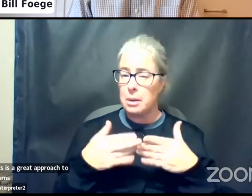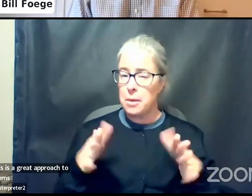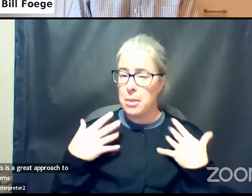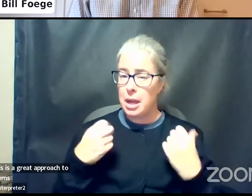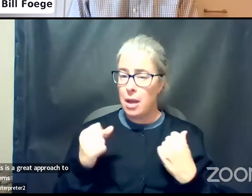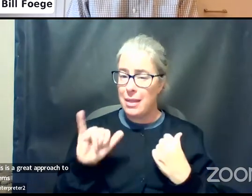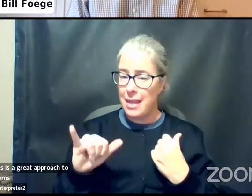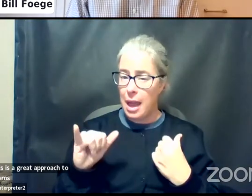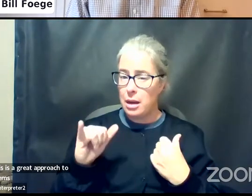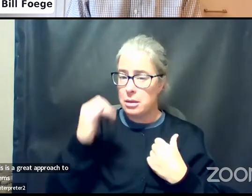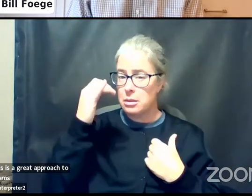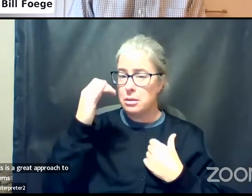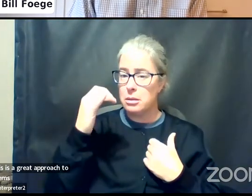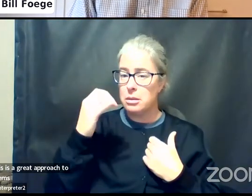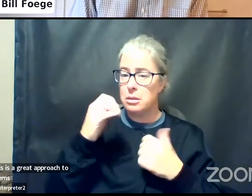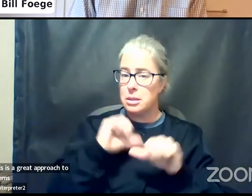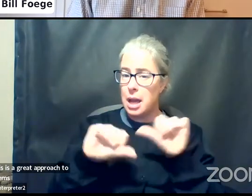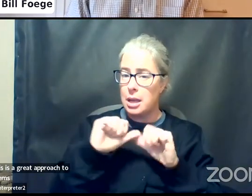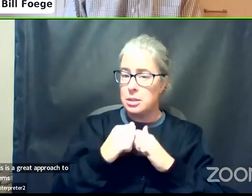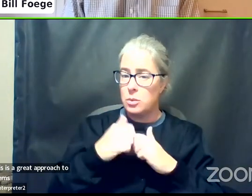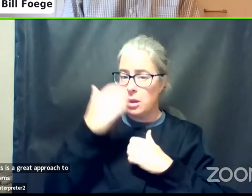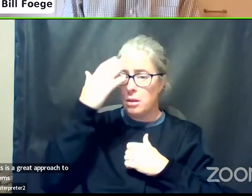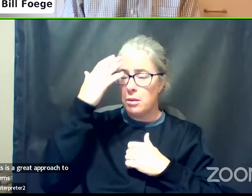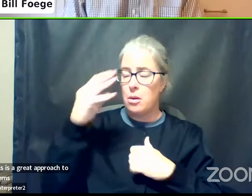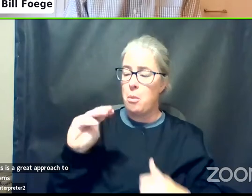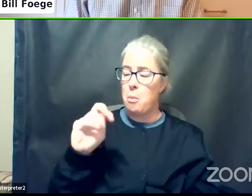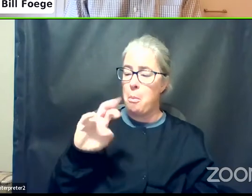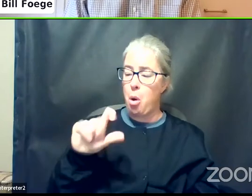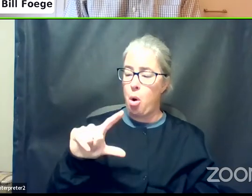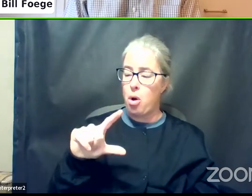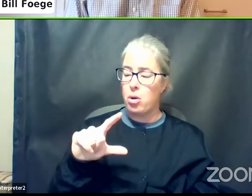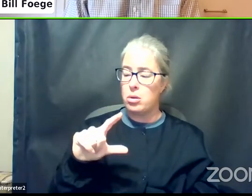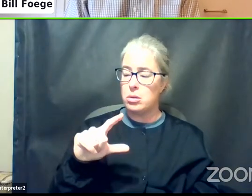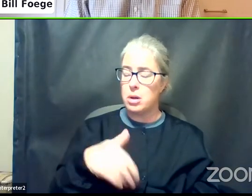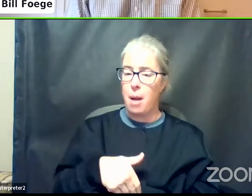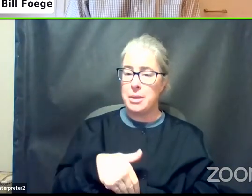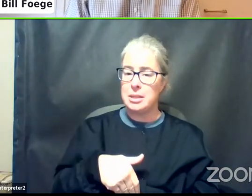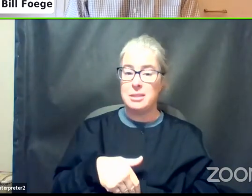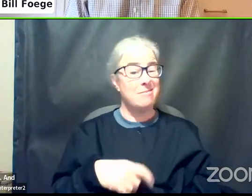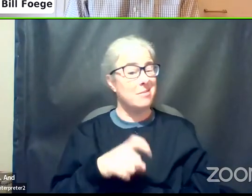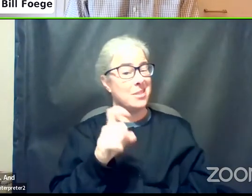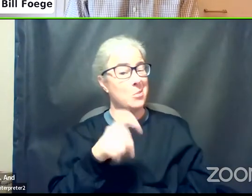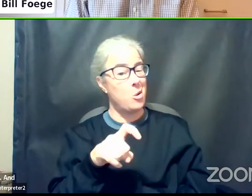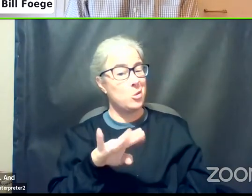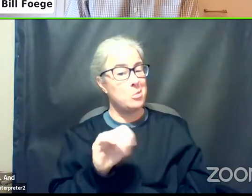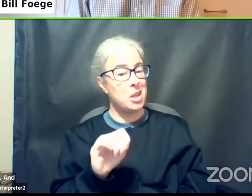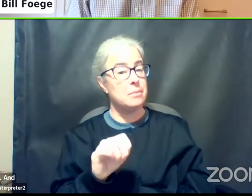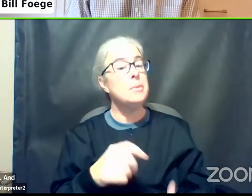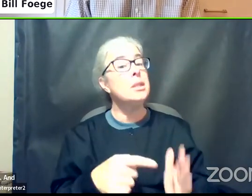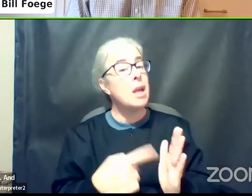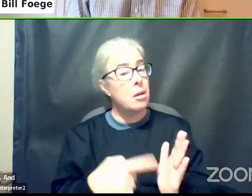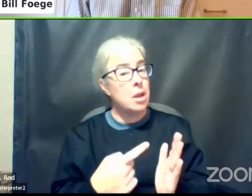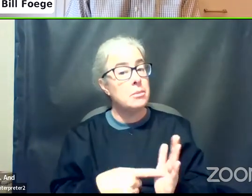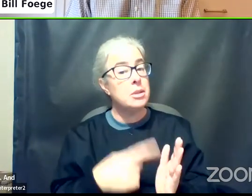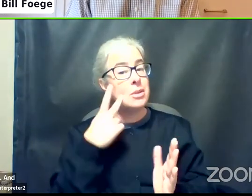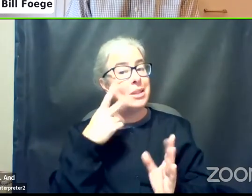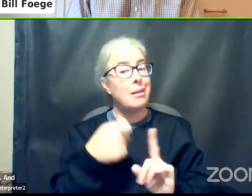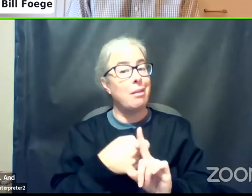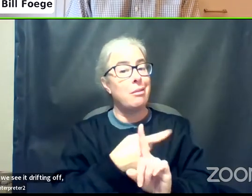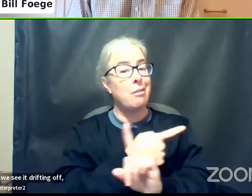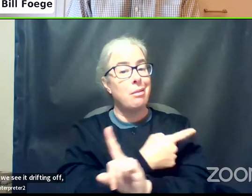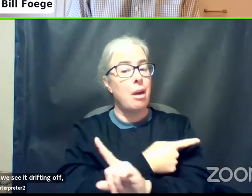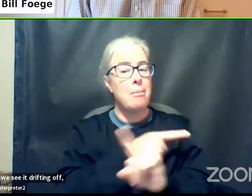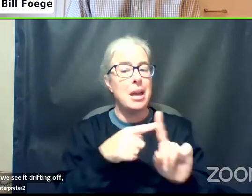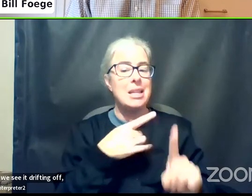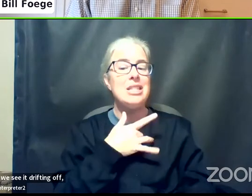with a moral compass it's supposed to be and sometimes we see it drifting off but